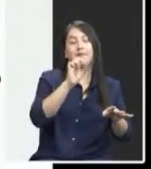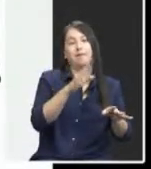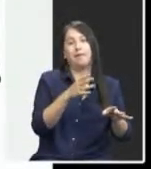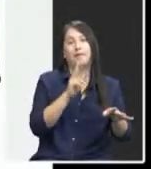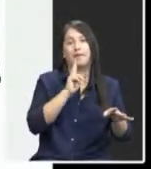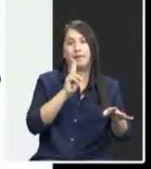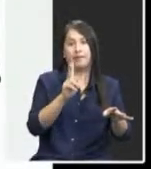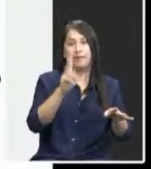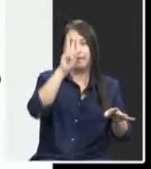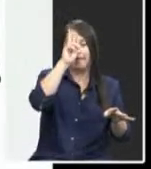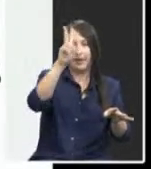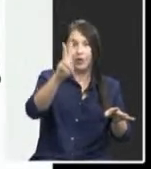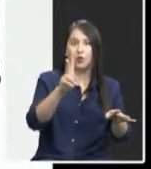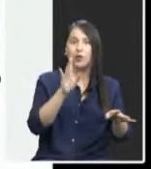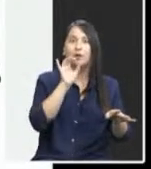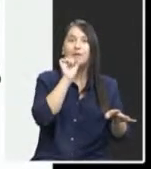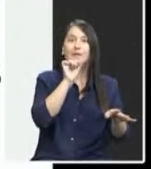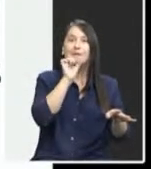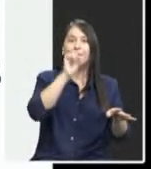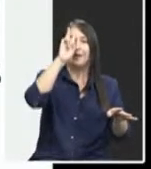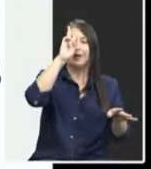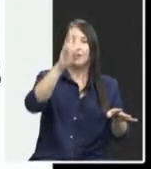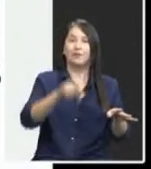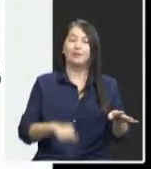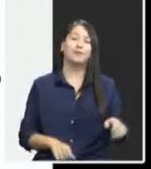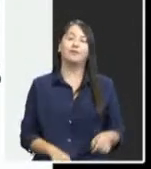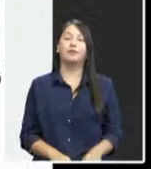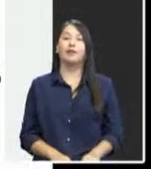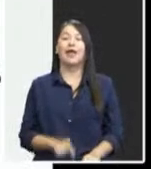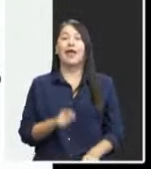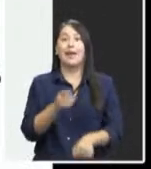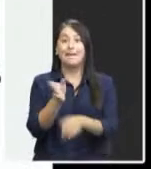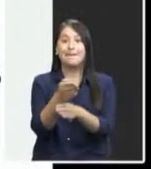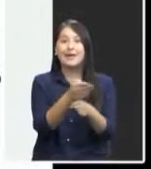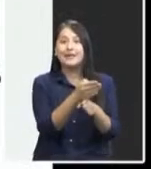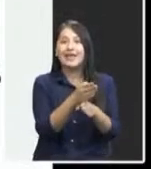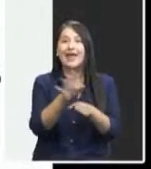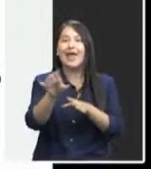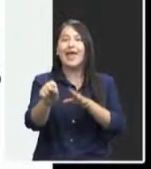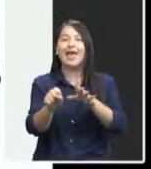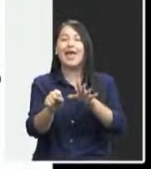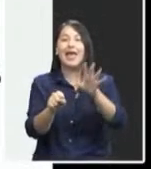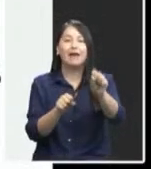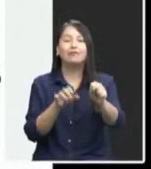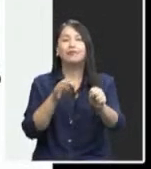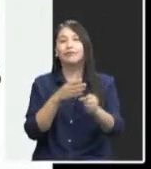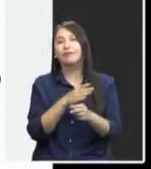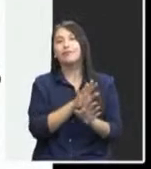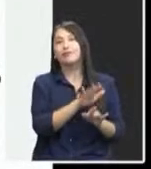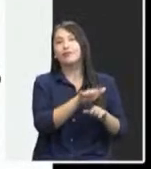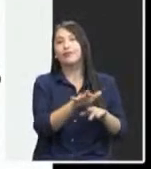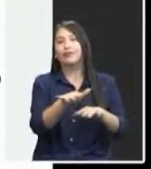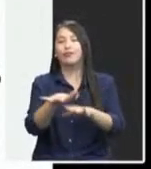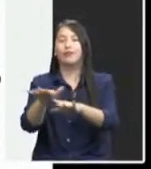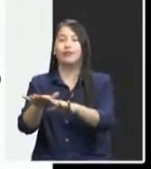a preferred temperature, and they have to stick to it. So this